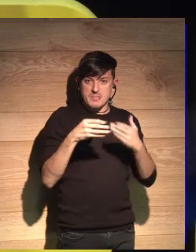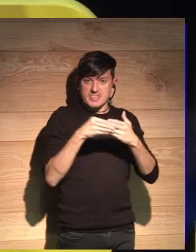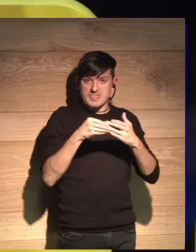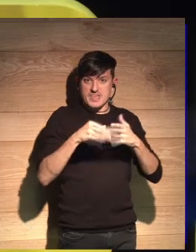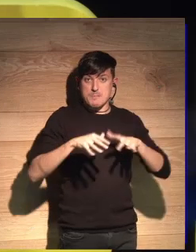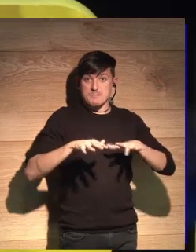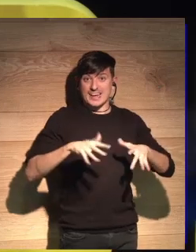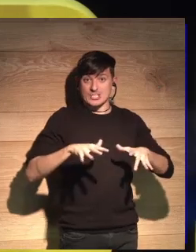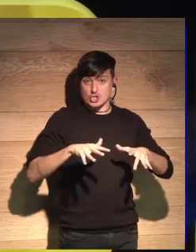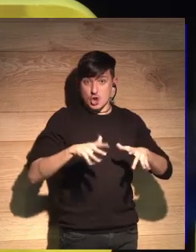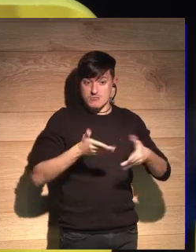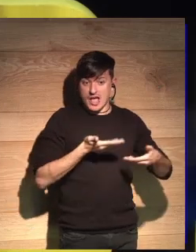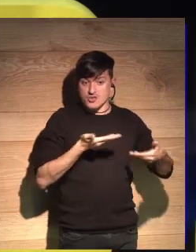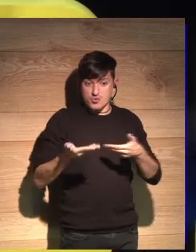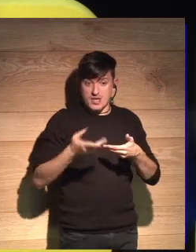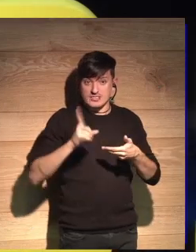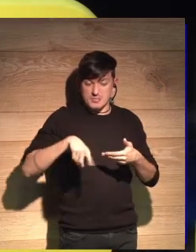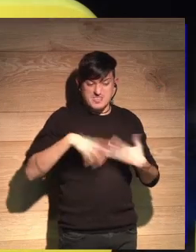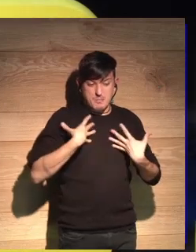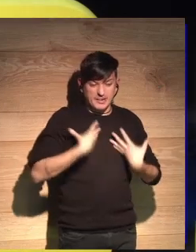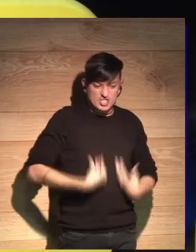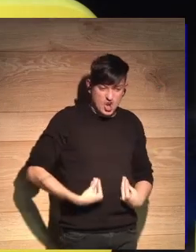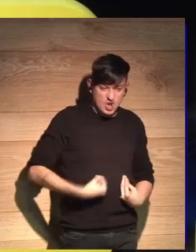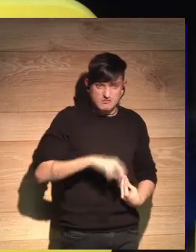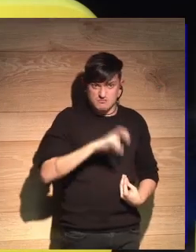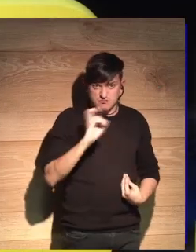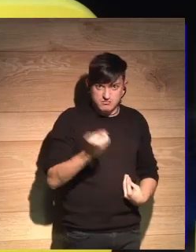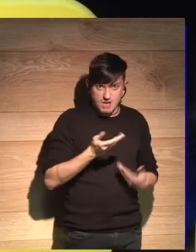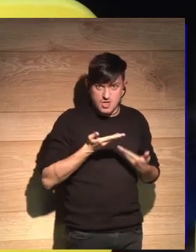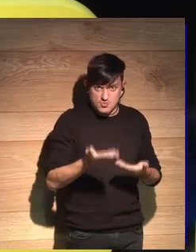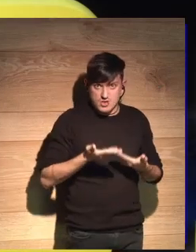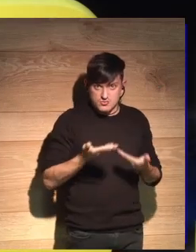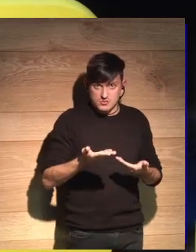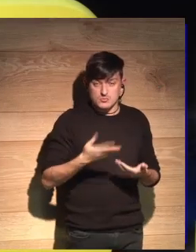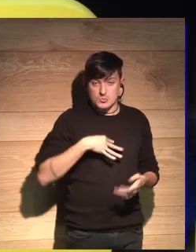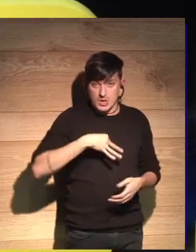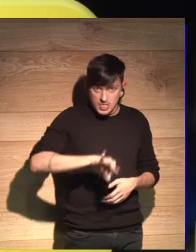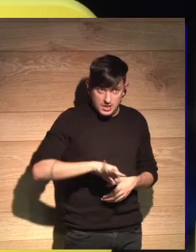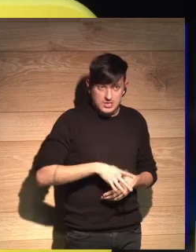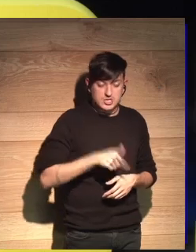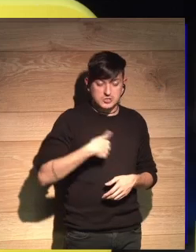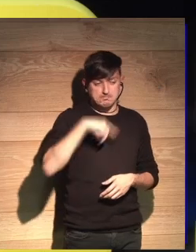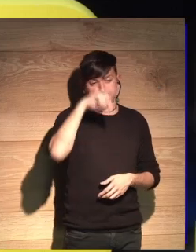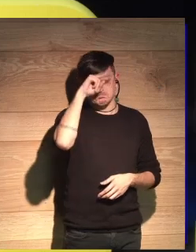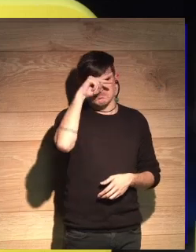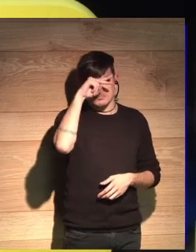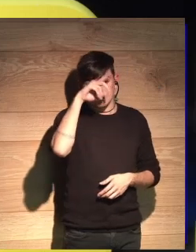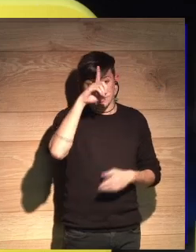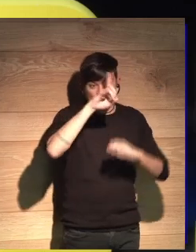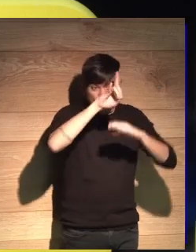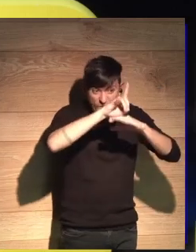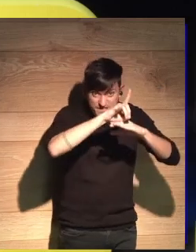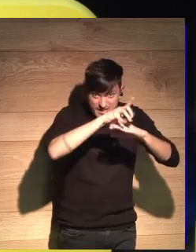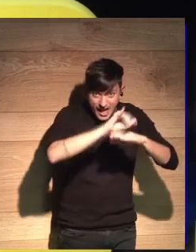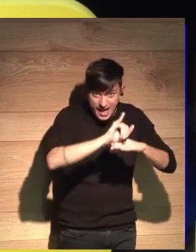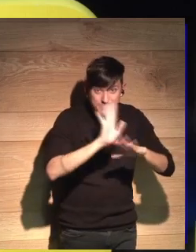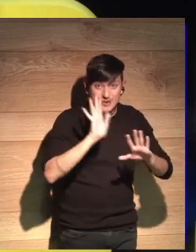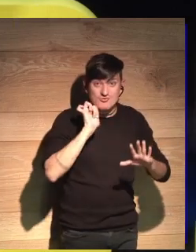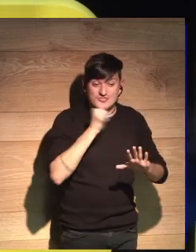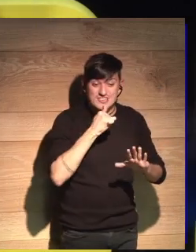other disorder. The disturbing thing for me is that these devices have Wi-Fi, but no passwords. They have